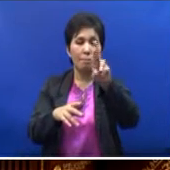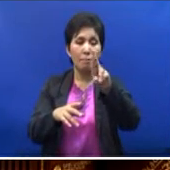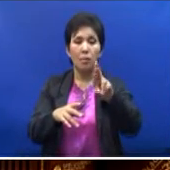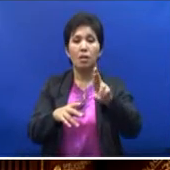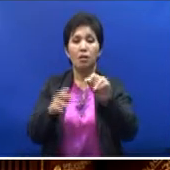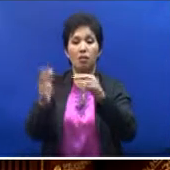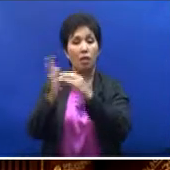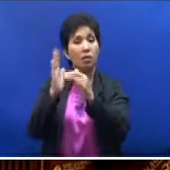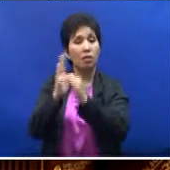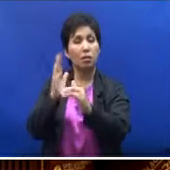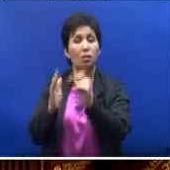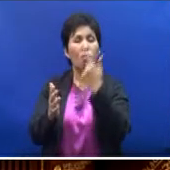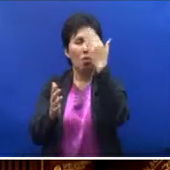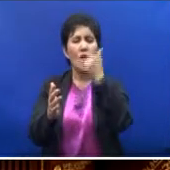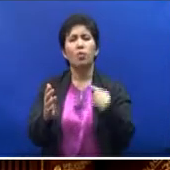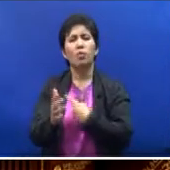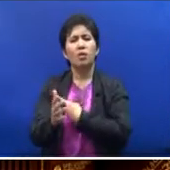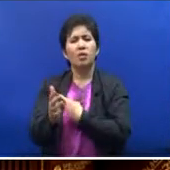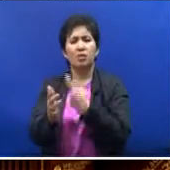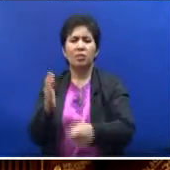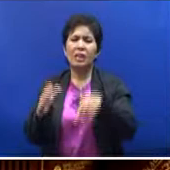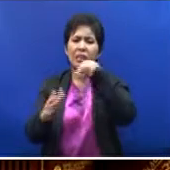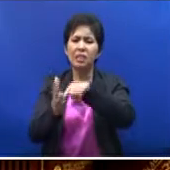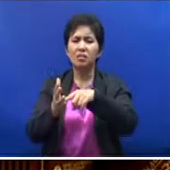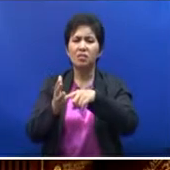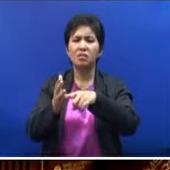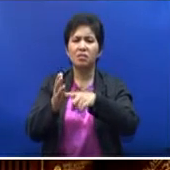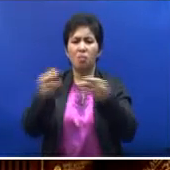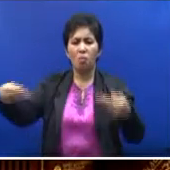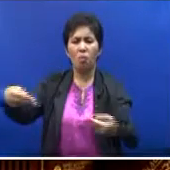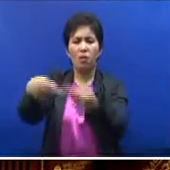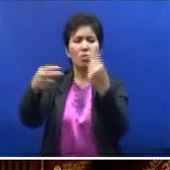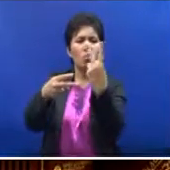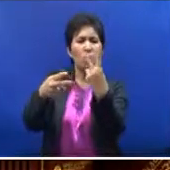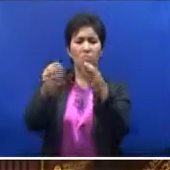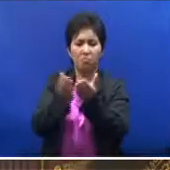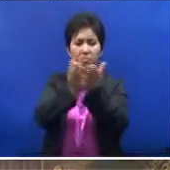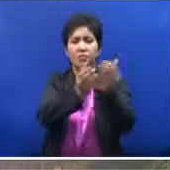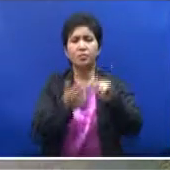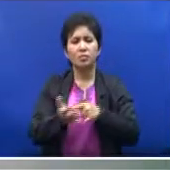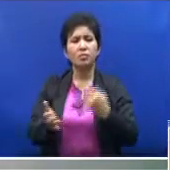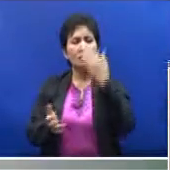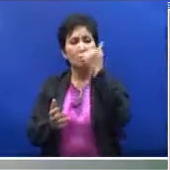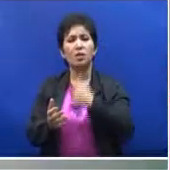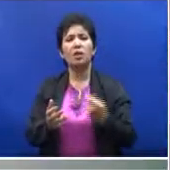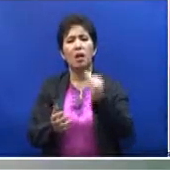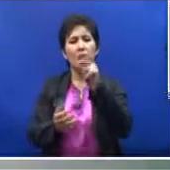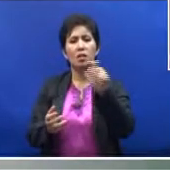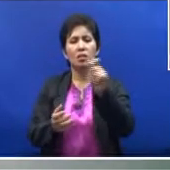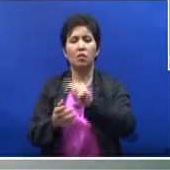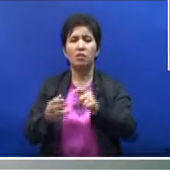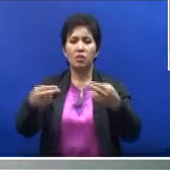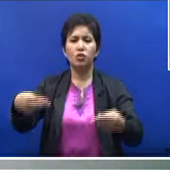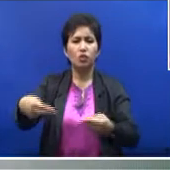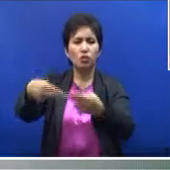Okay, why we have to discuss about kinship in this subject? Okay, so when we study anthropology, kinship systems